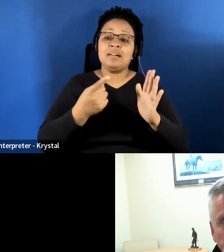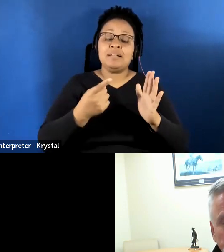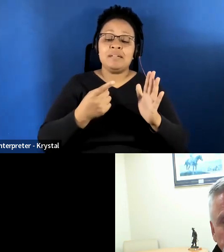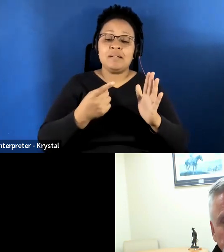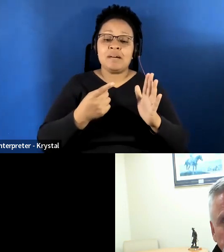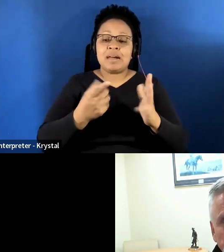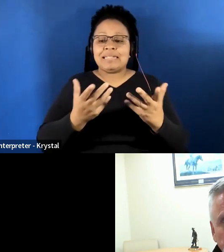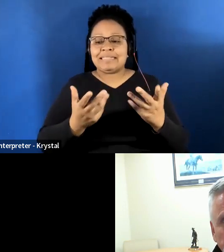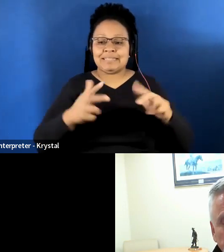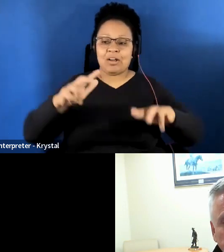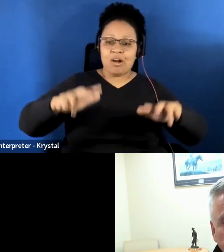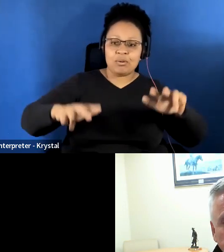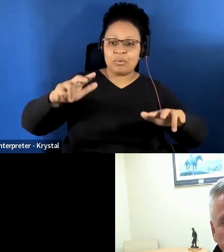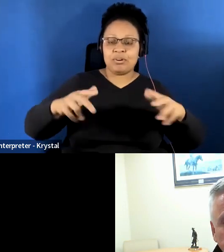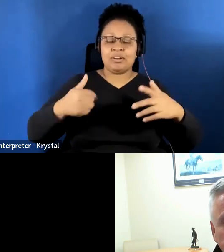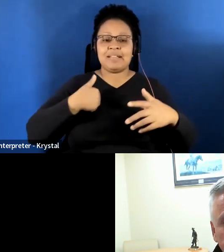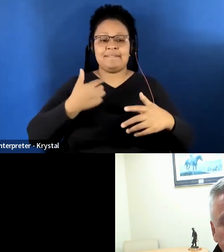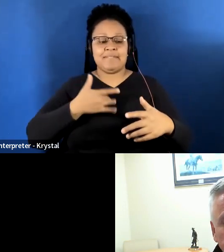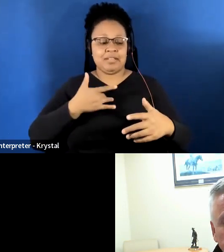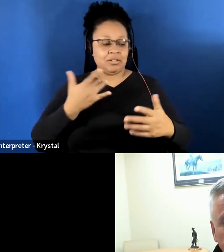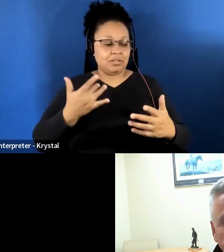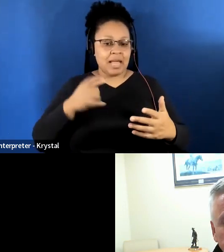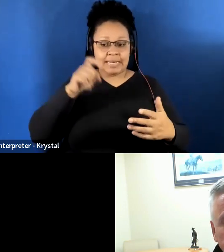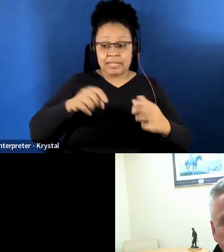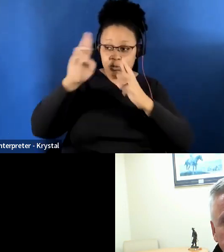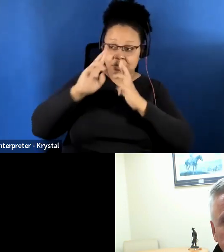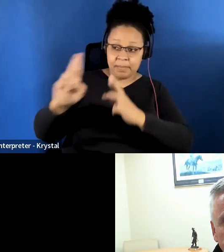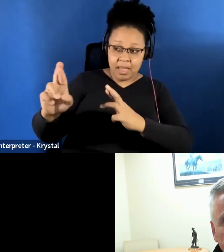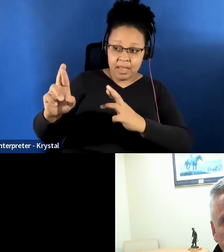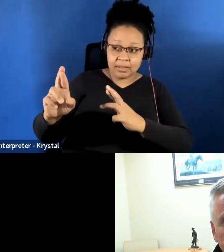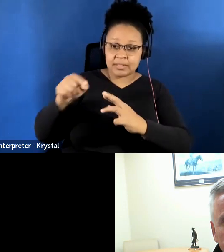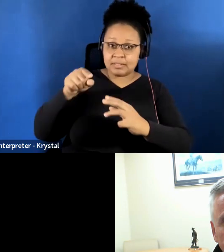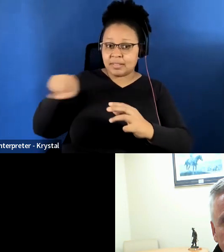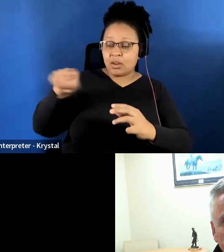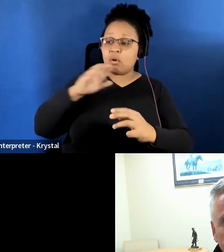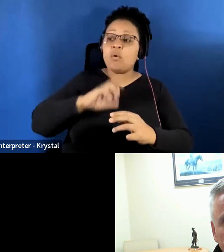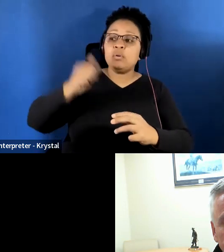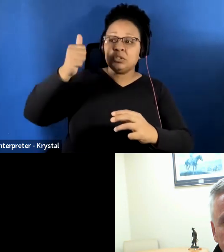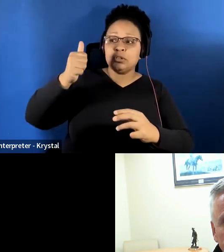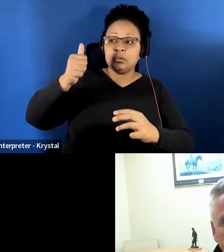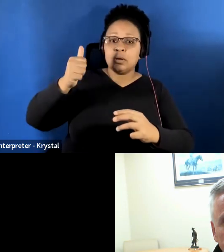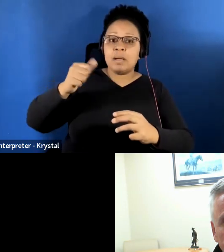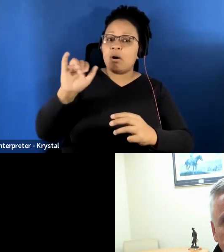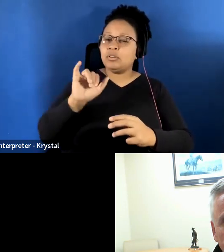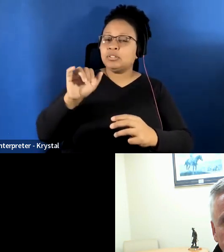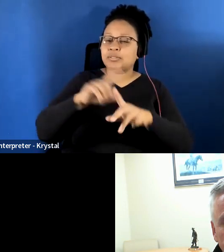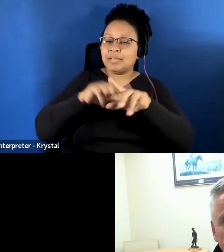it is kind of awkward because I feel like I need to respect these people because they're older than me, but I also need to tell them what to